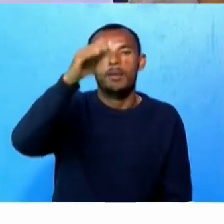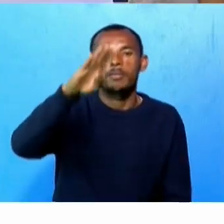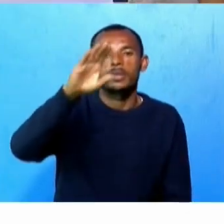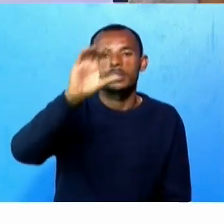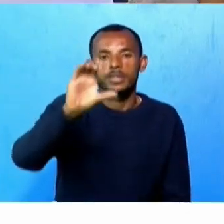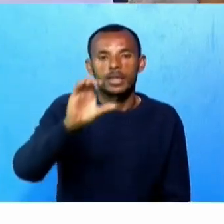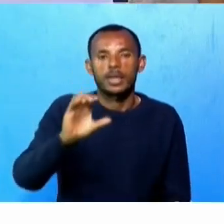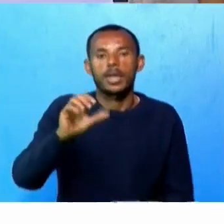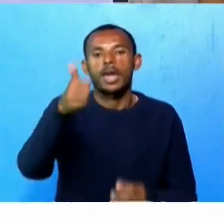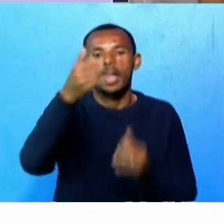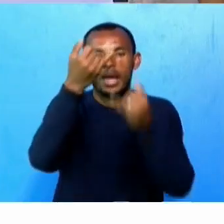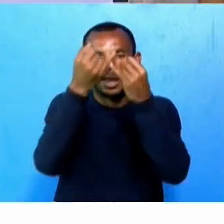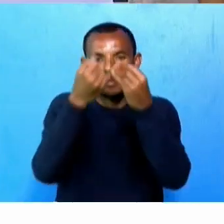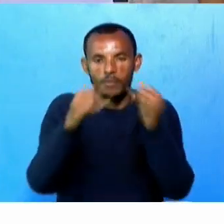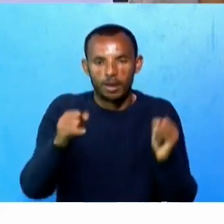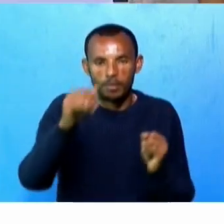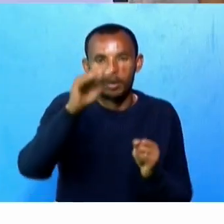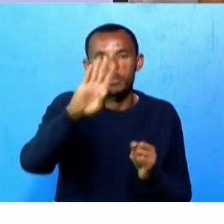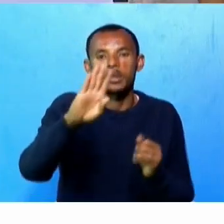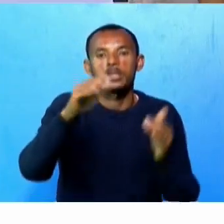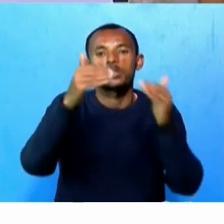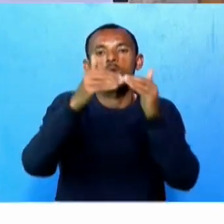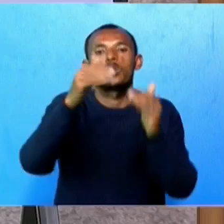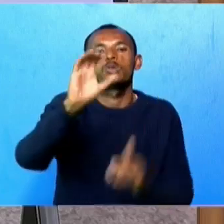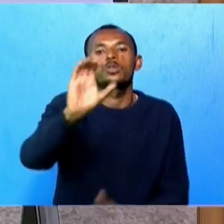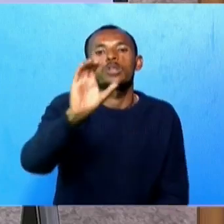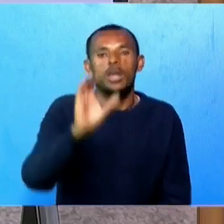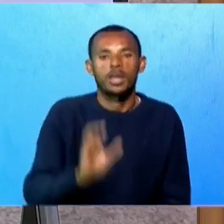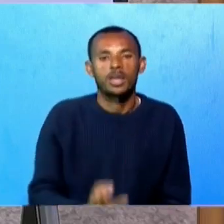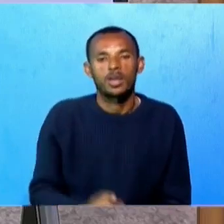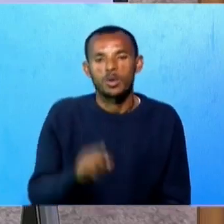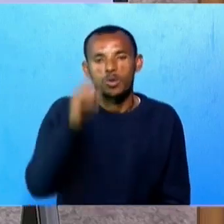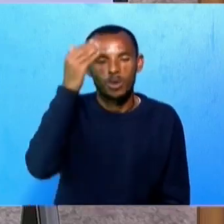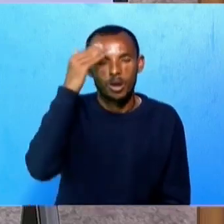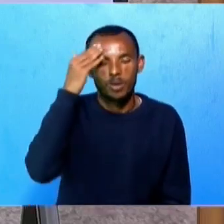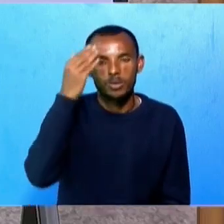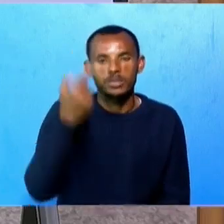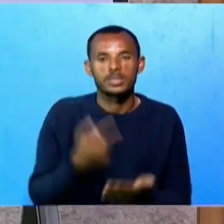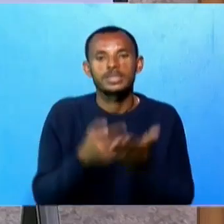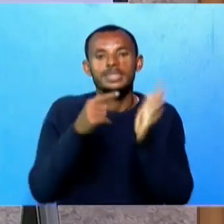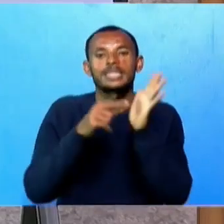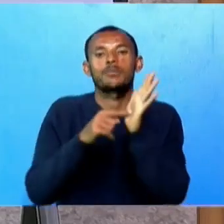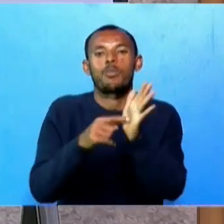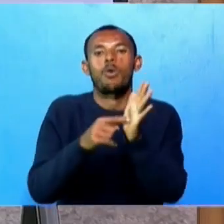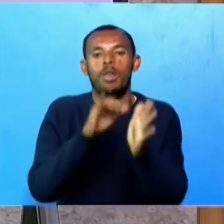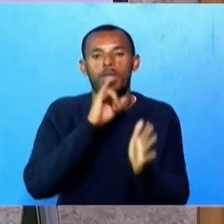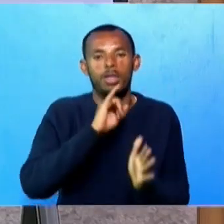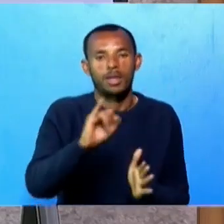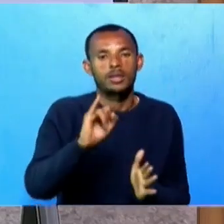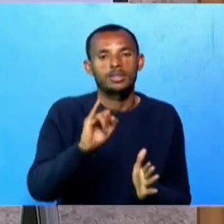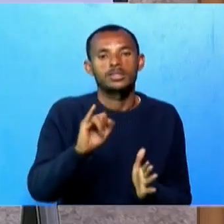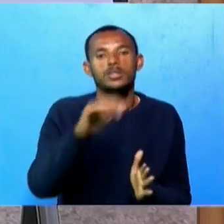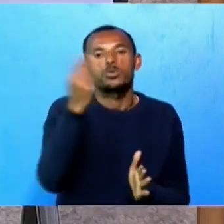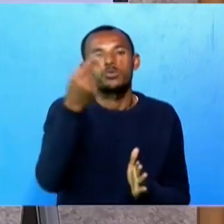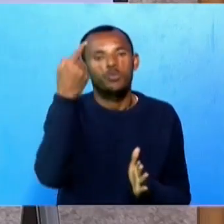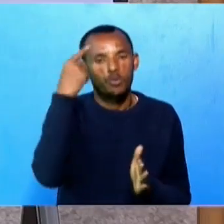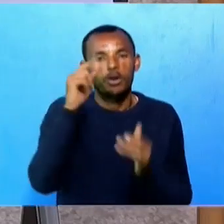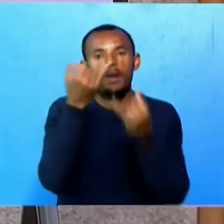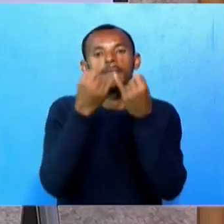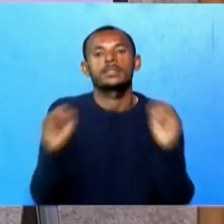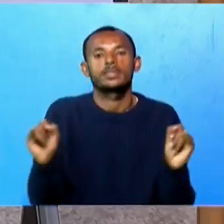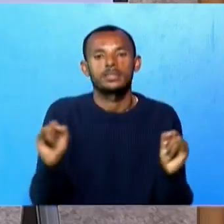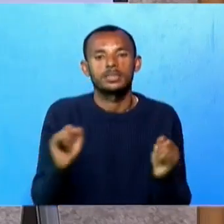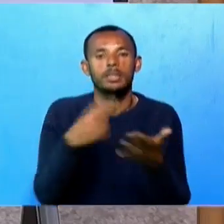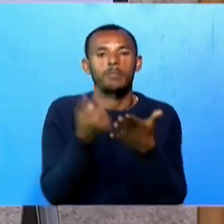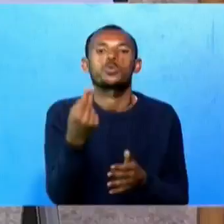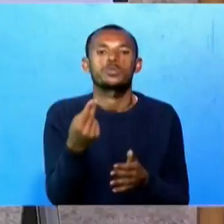by B is equals to C. You all know this symbol is a symbol that we use for division, okay?